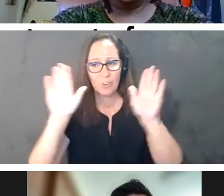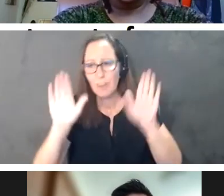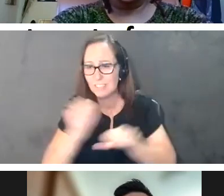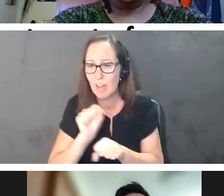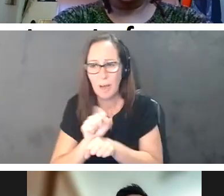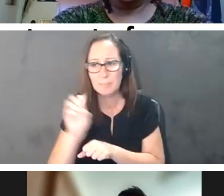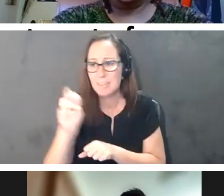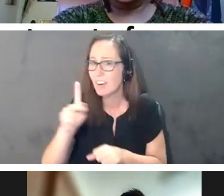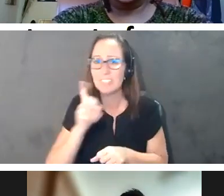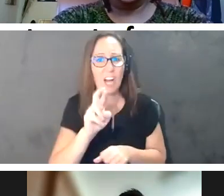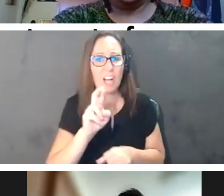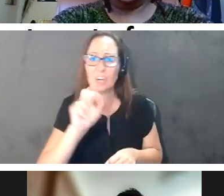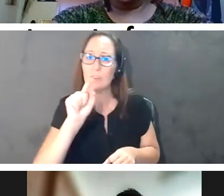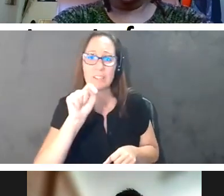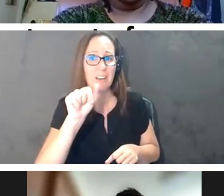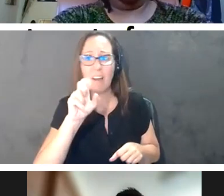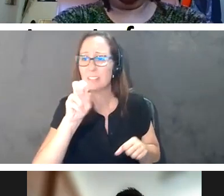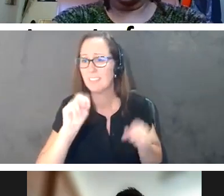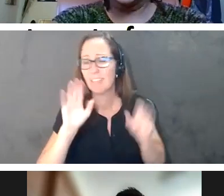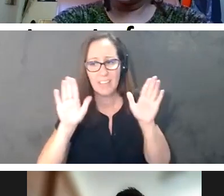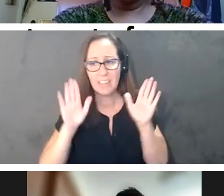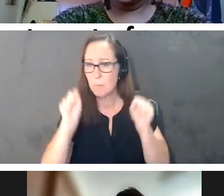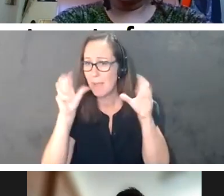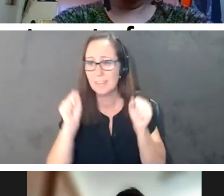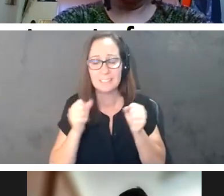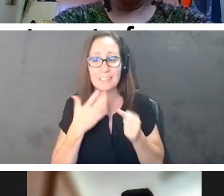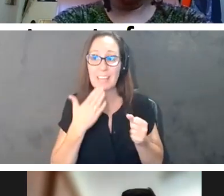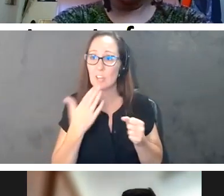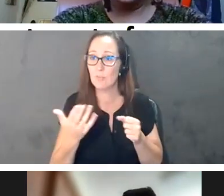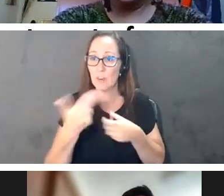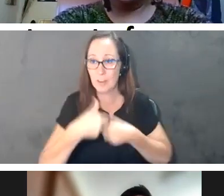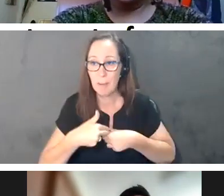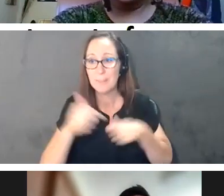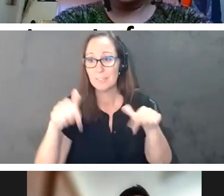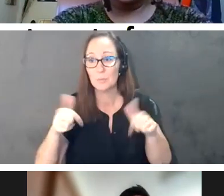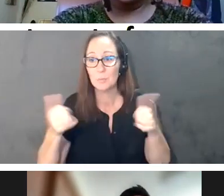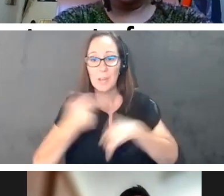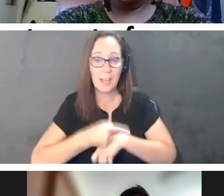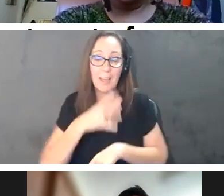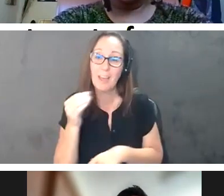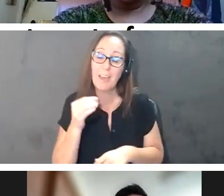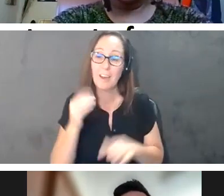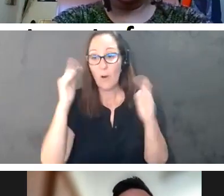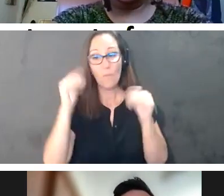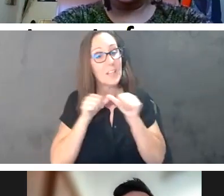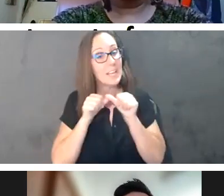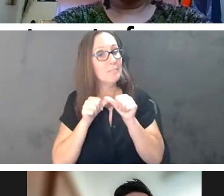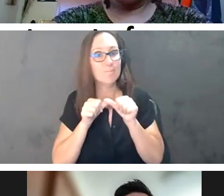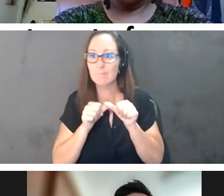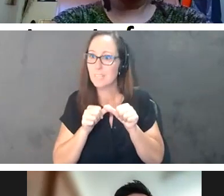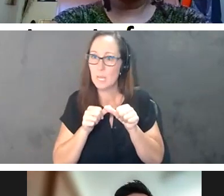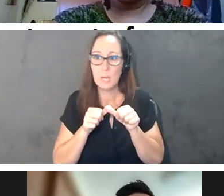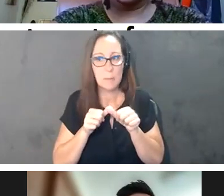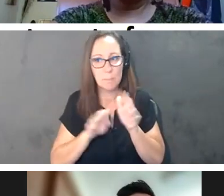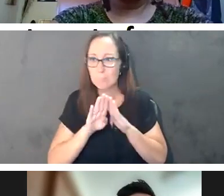everybody, Dr. Rattanison, you did amazing. Thank you all for attending. And hopefully we can kind of build upon this and continue